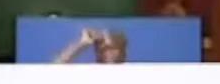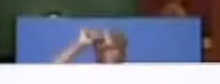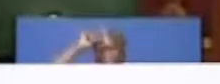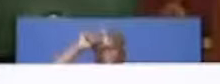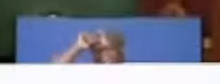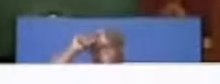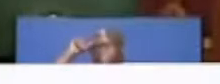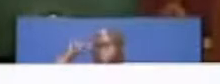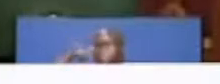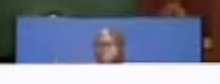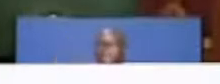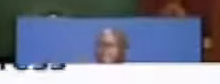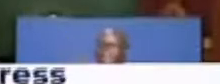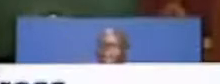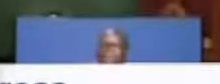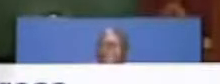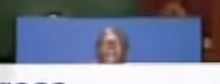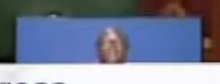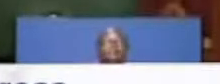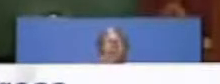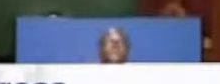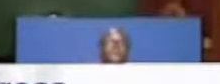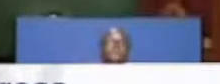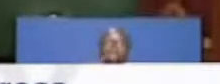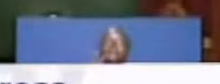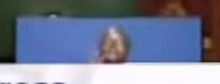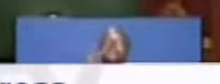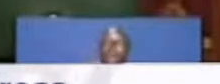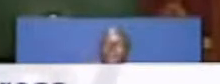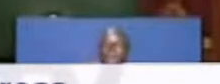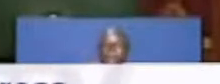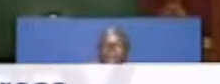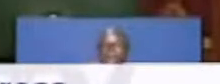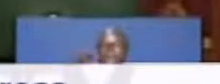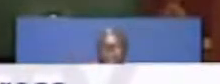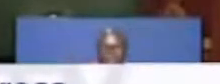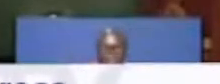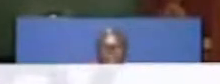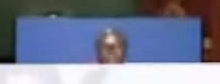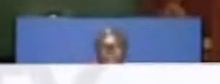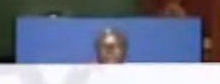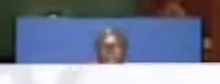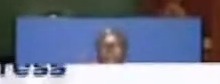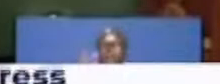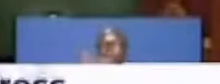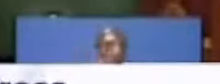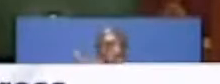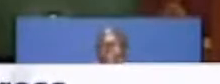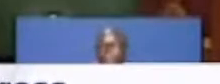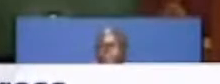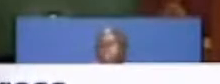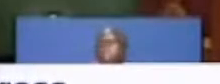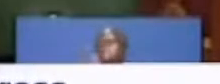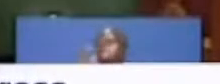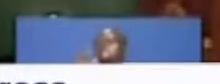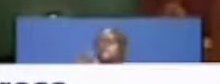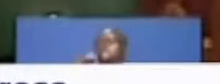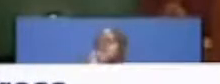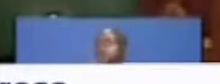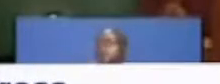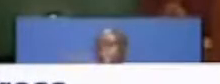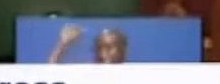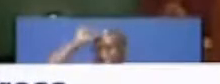were 11,200 kilometers of tarmac road constructed by four previous administrations